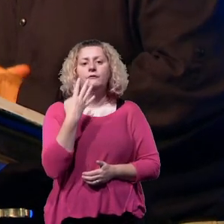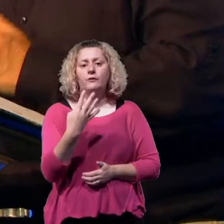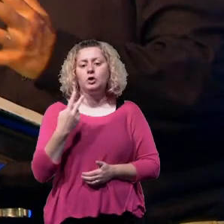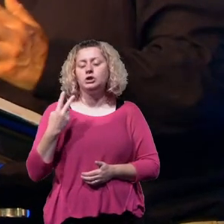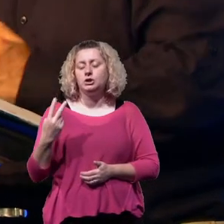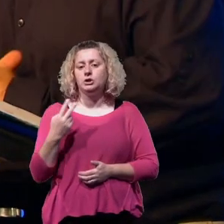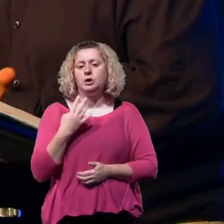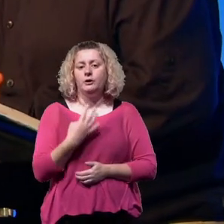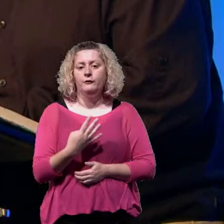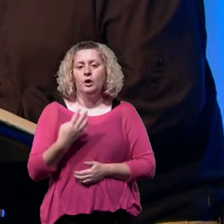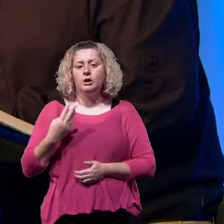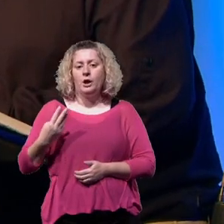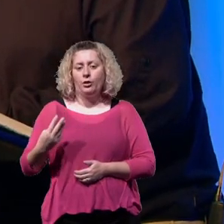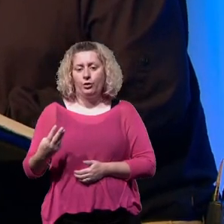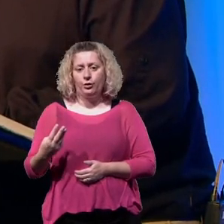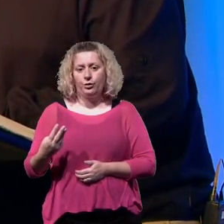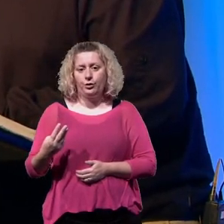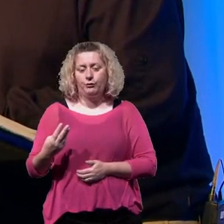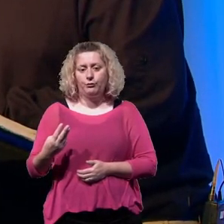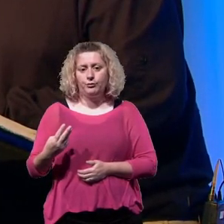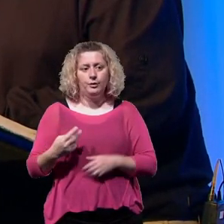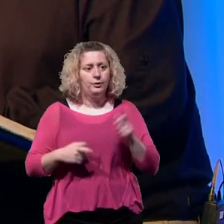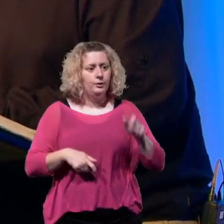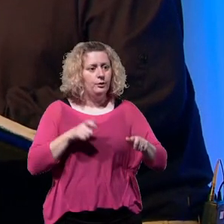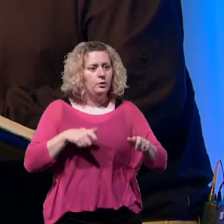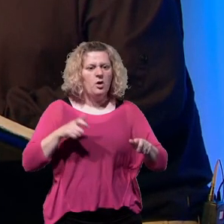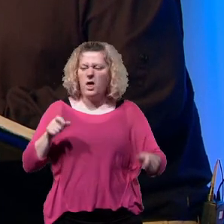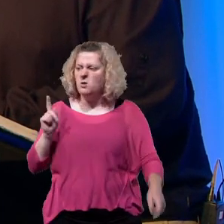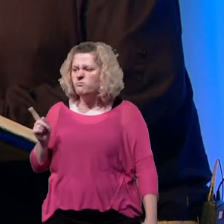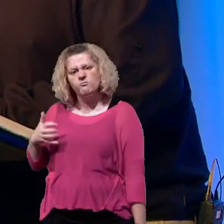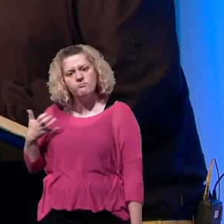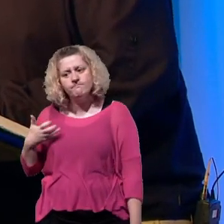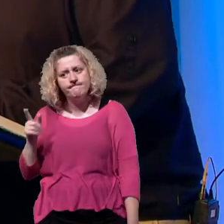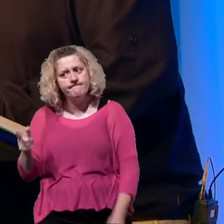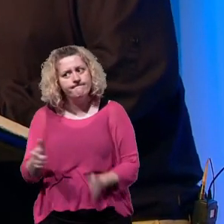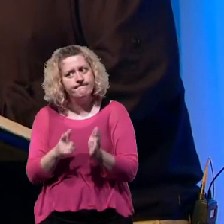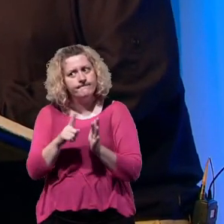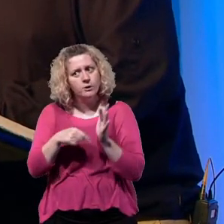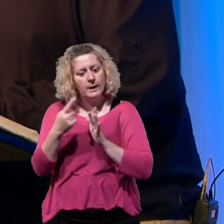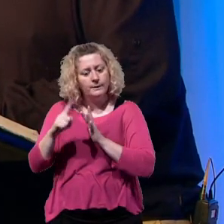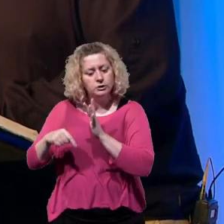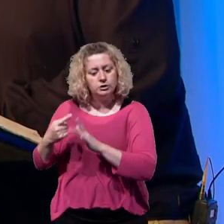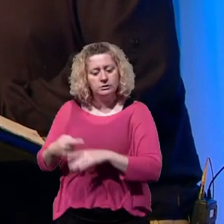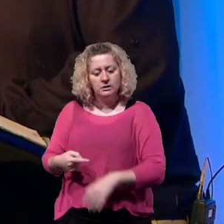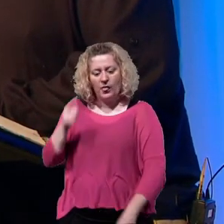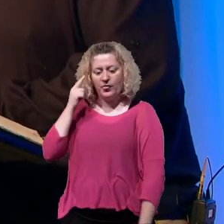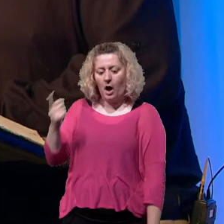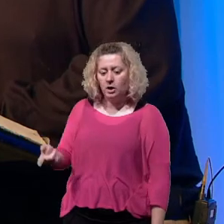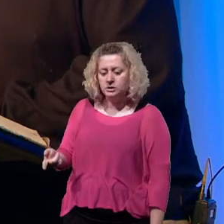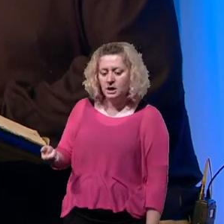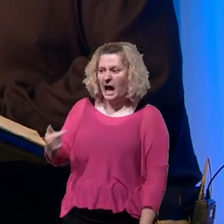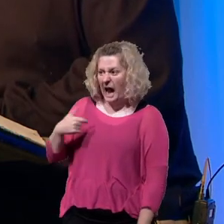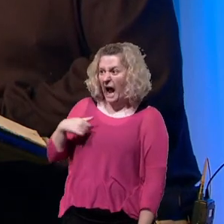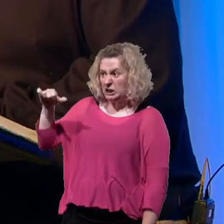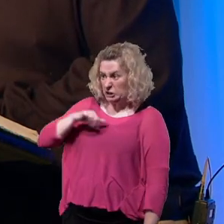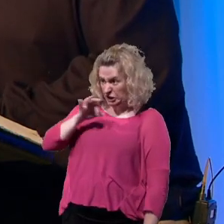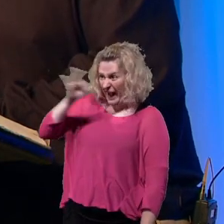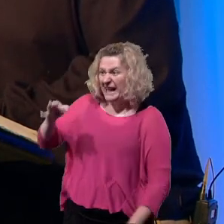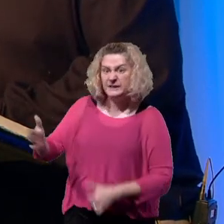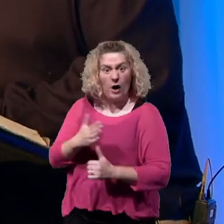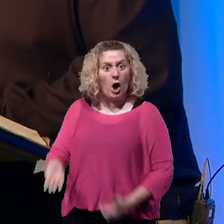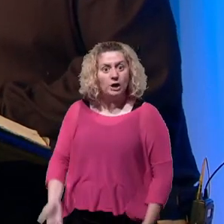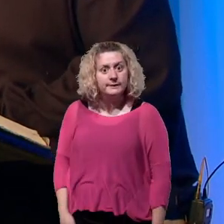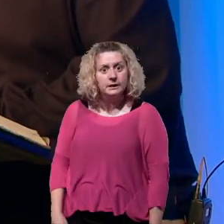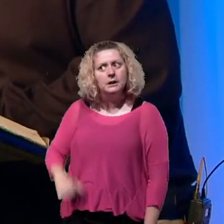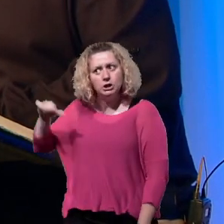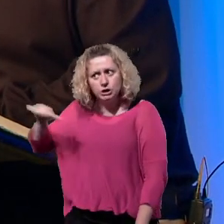striking. When the 10 heard about this, they became indignant with James and John. Jesus, I think probably because they thought, why didn't I get my request in first? I